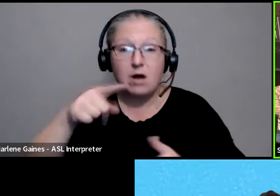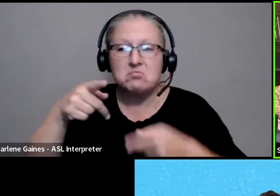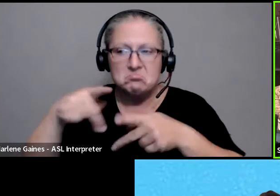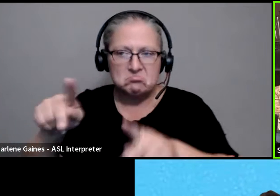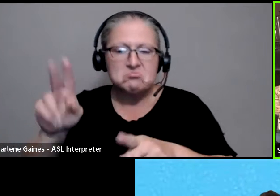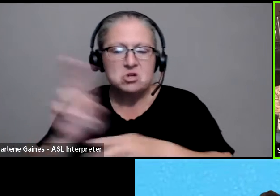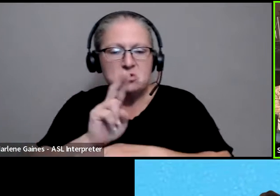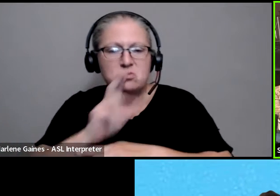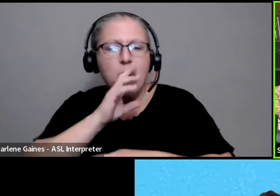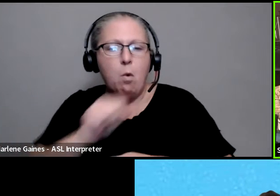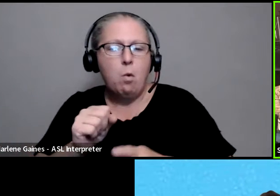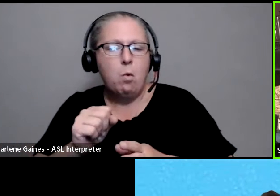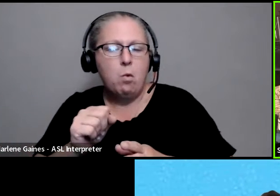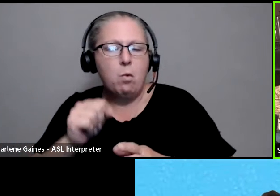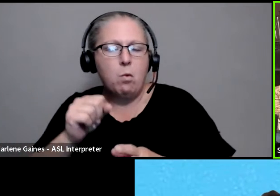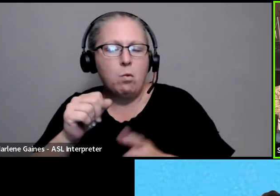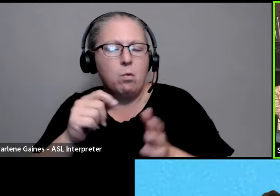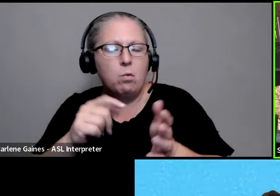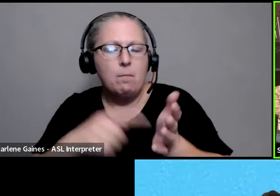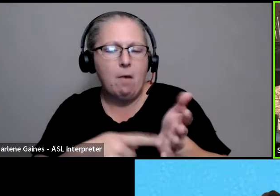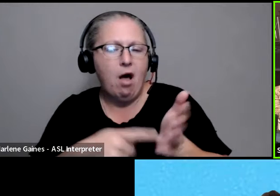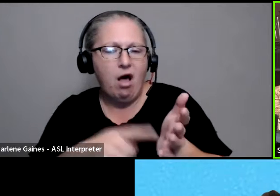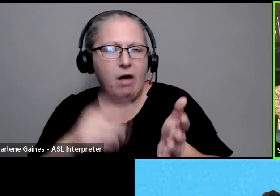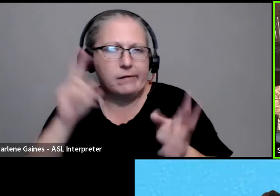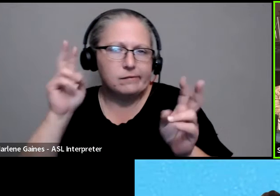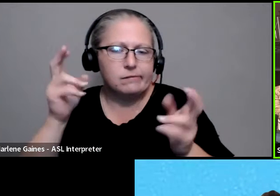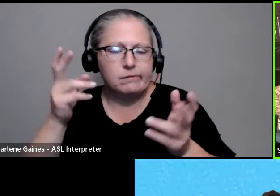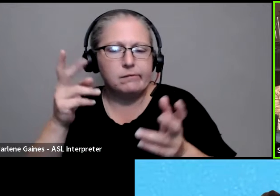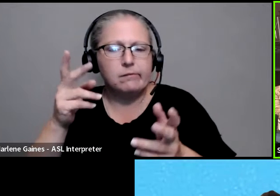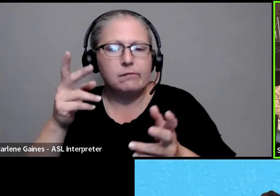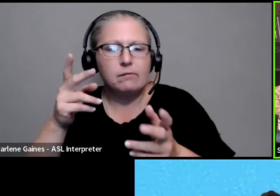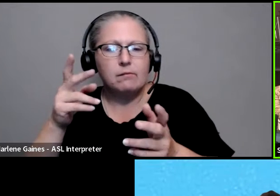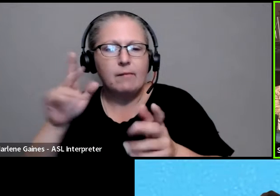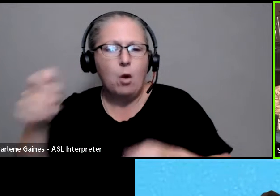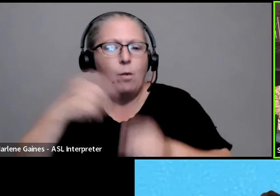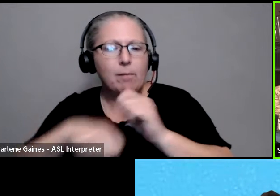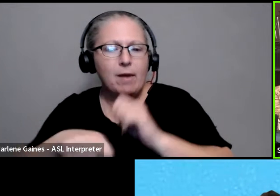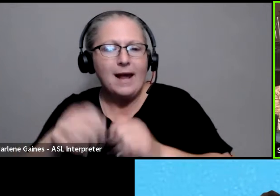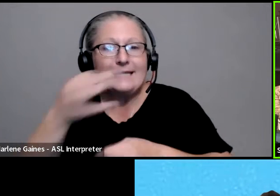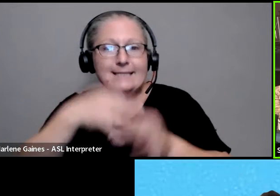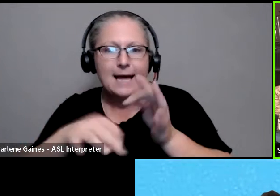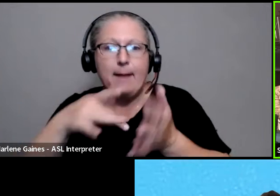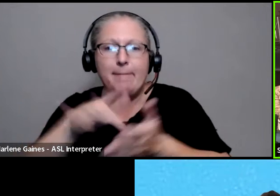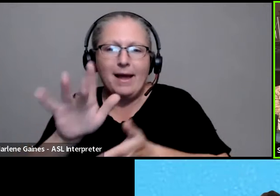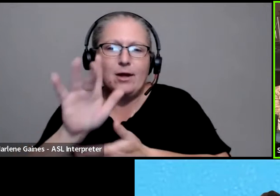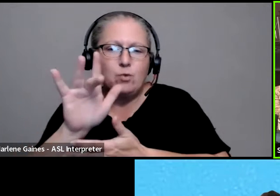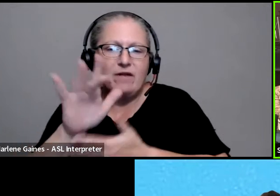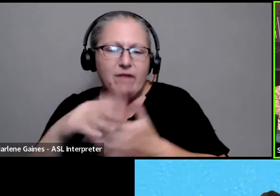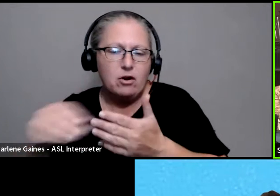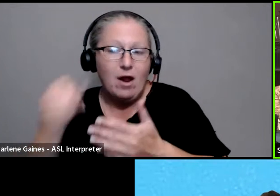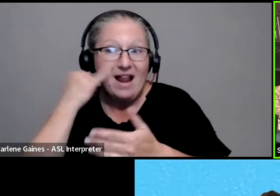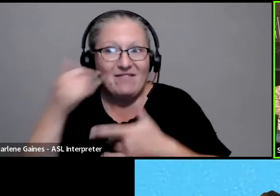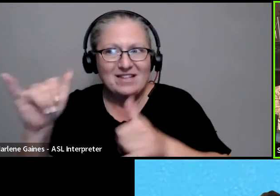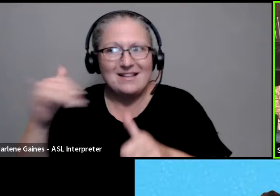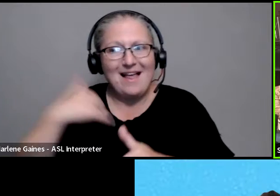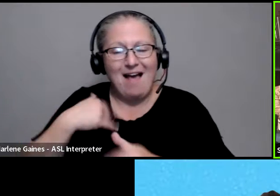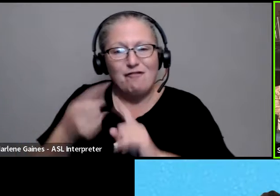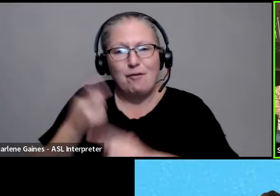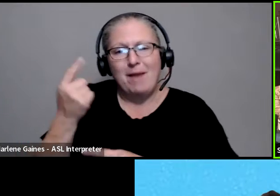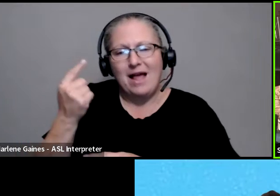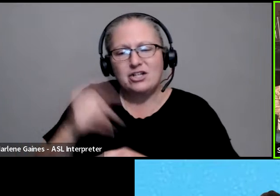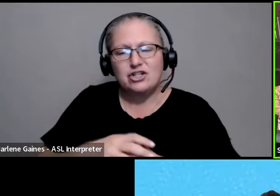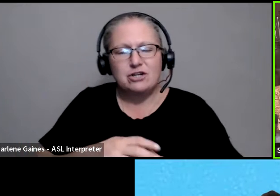older model, so to speak, as their replacement instead of having to pay the $25 fee. Thank